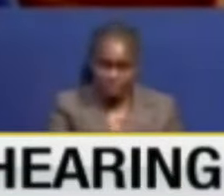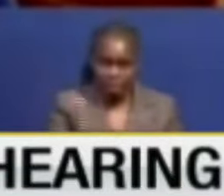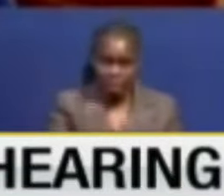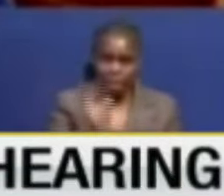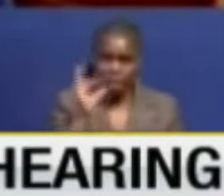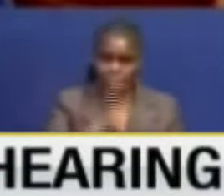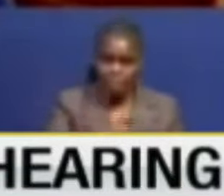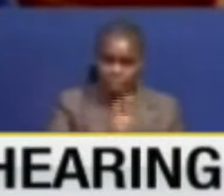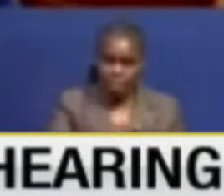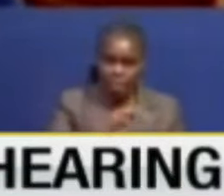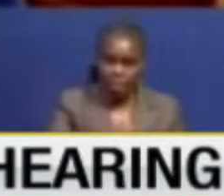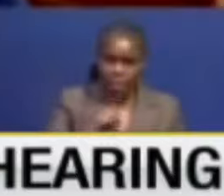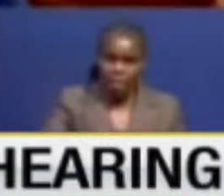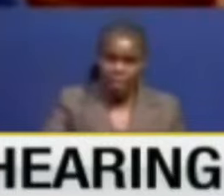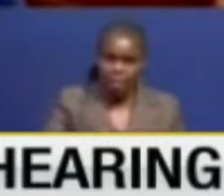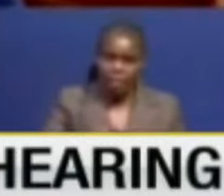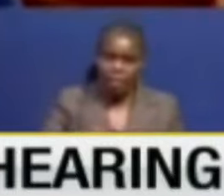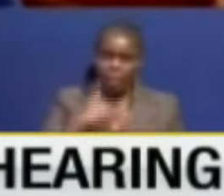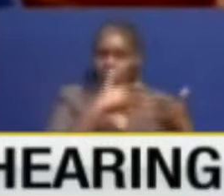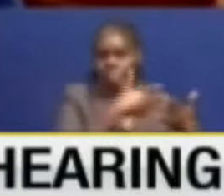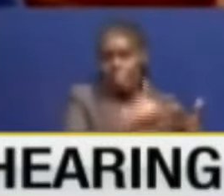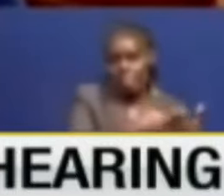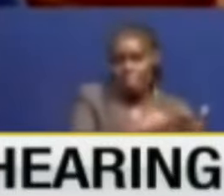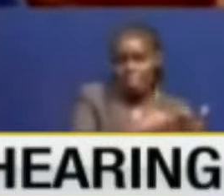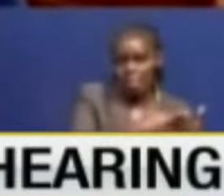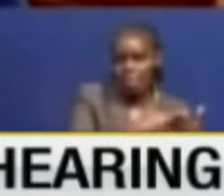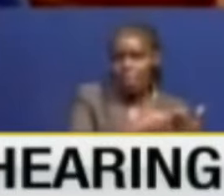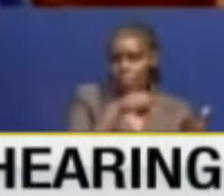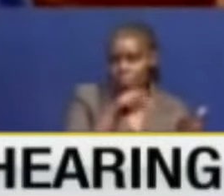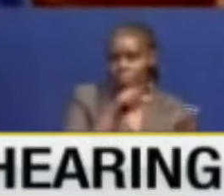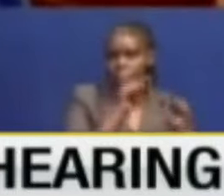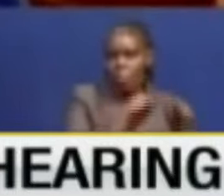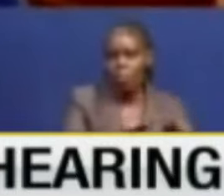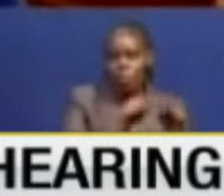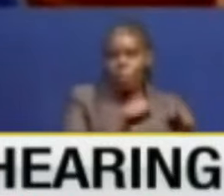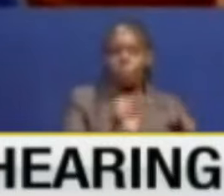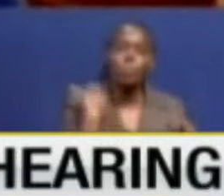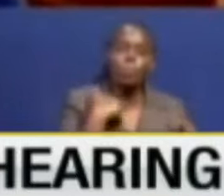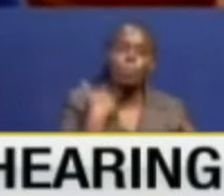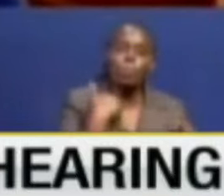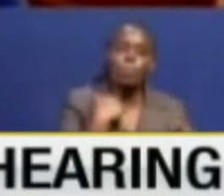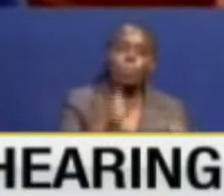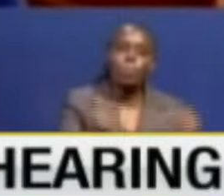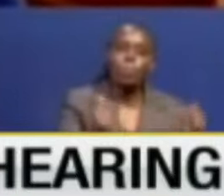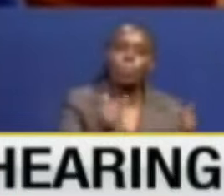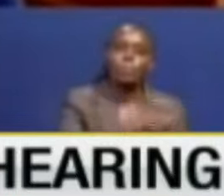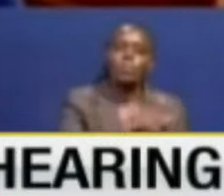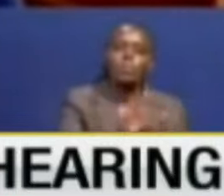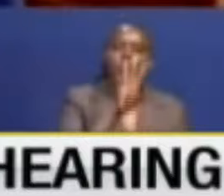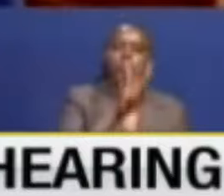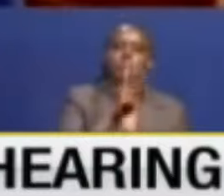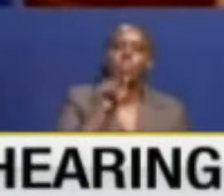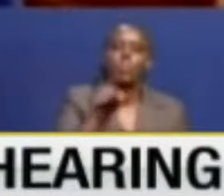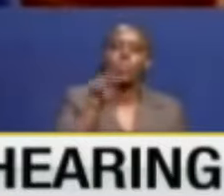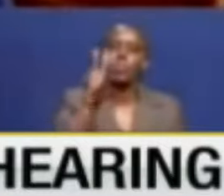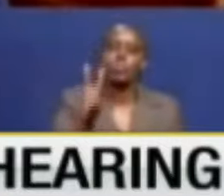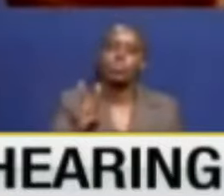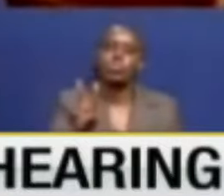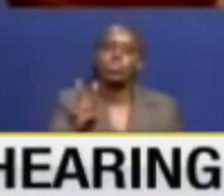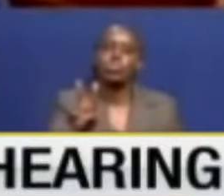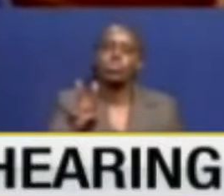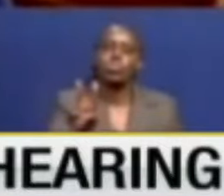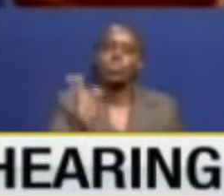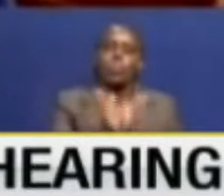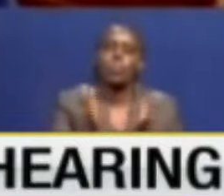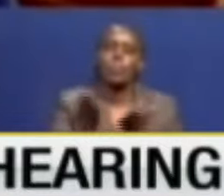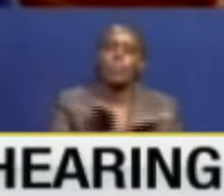benefits while in remand and despite being accused of murder, contrary to Section 4.2 of